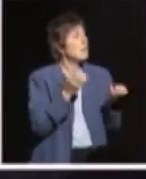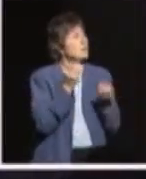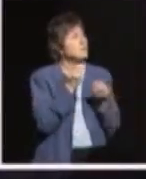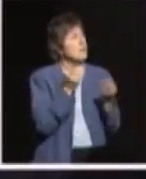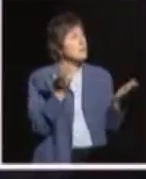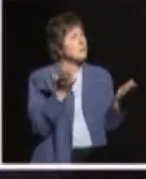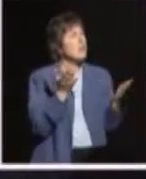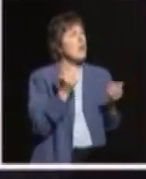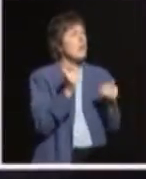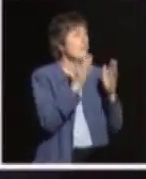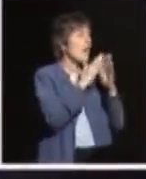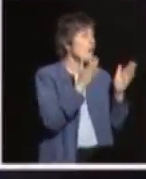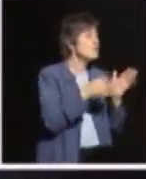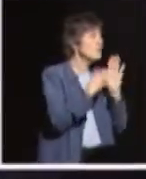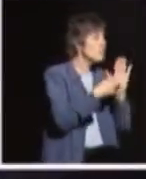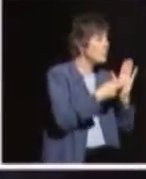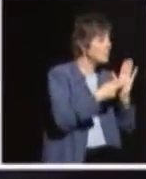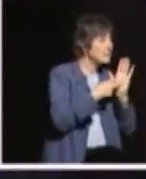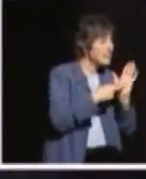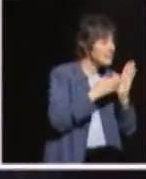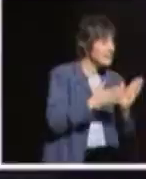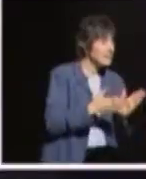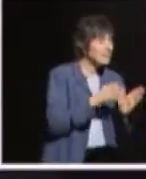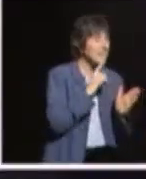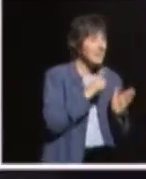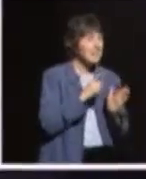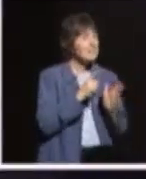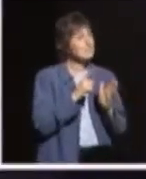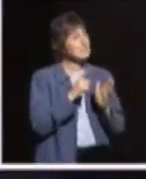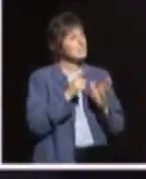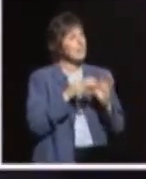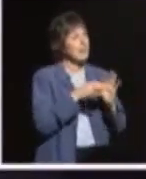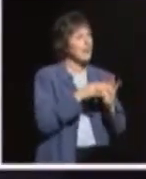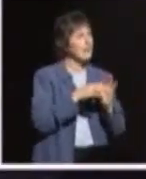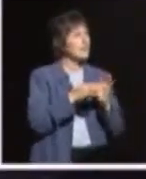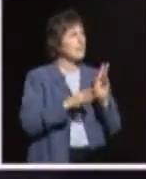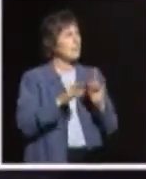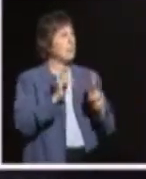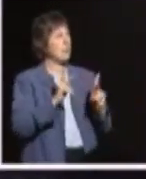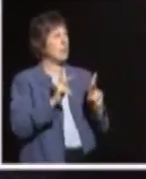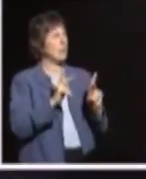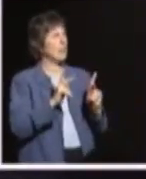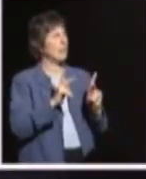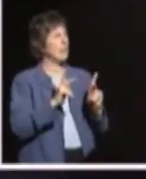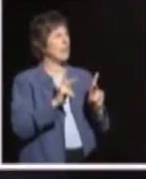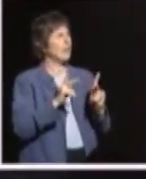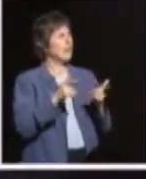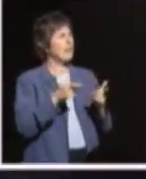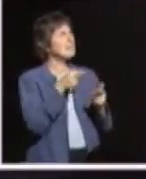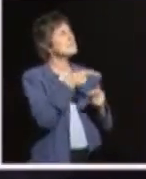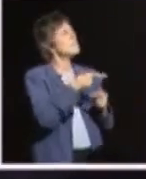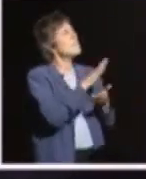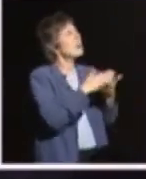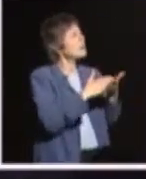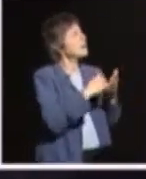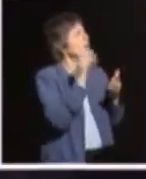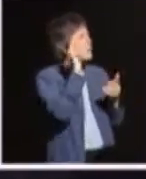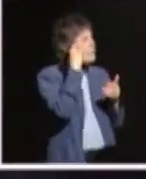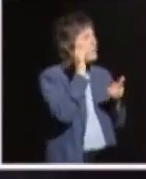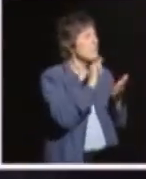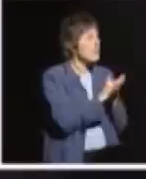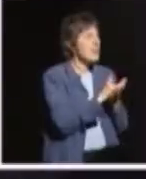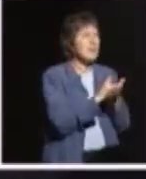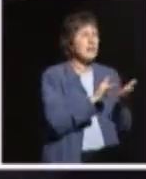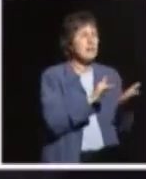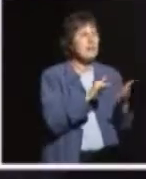that the House of Representatives is the people's house. It is the segment of government that is supposed to